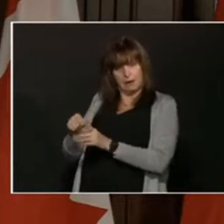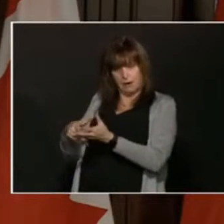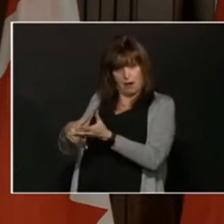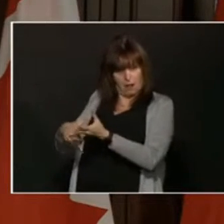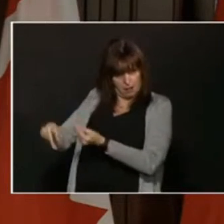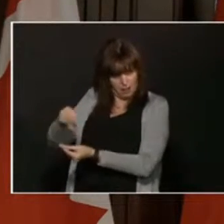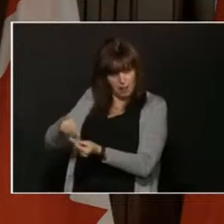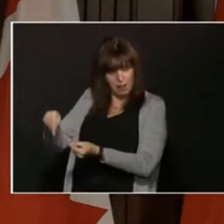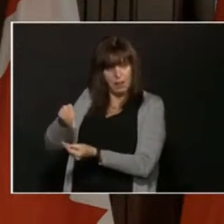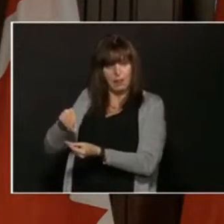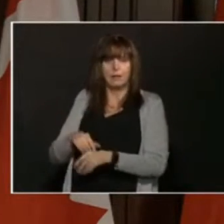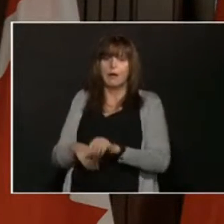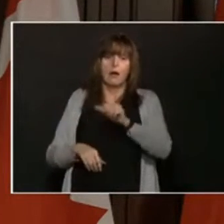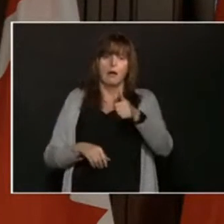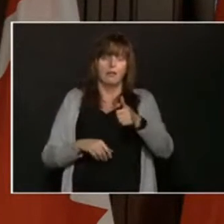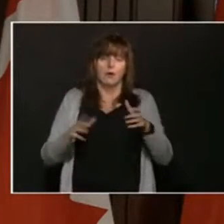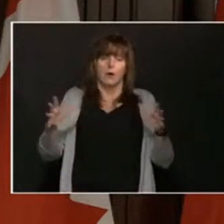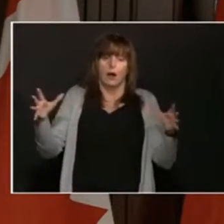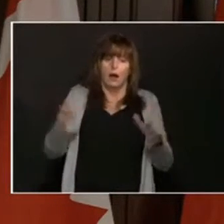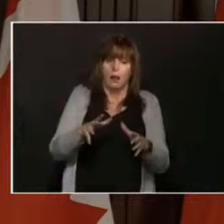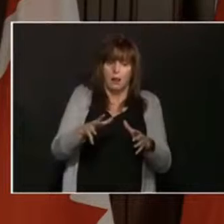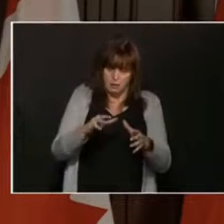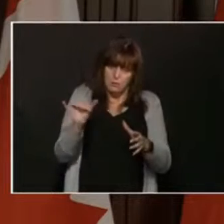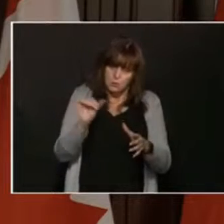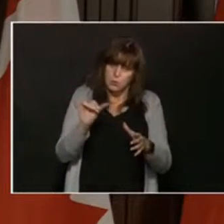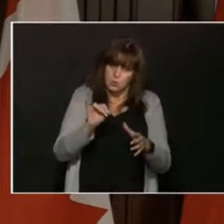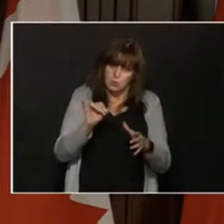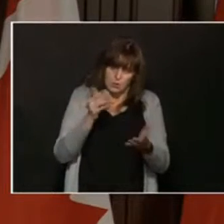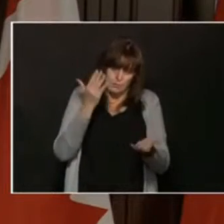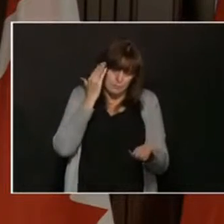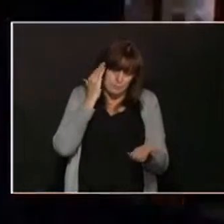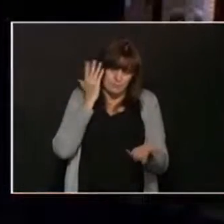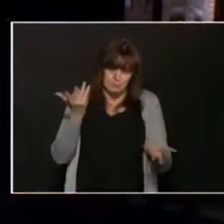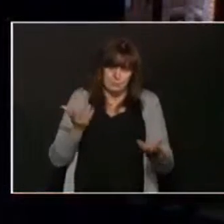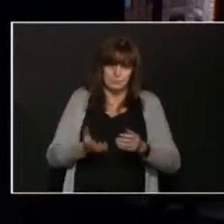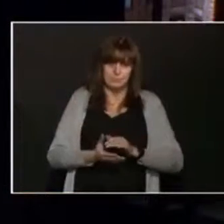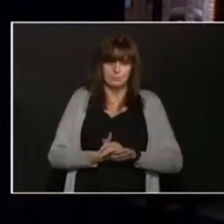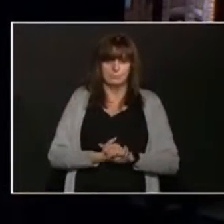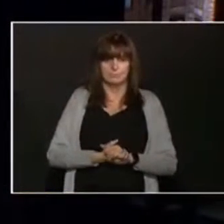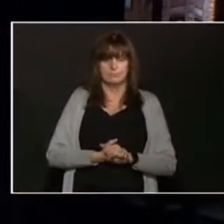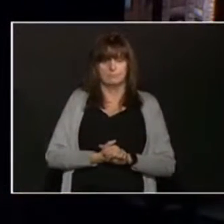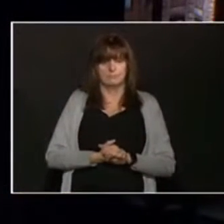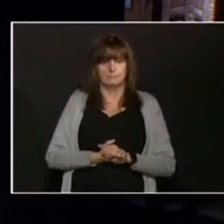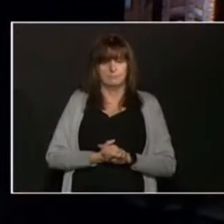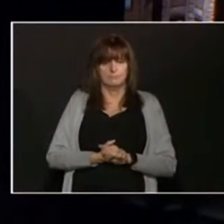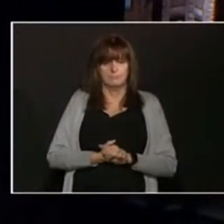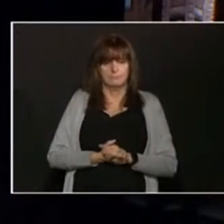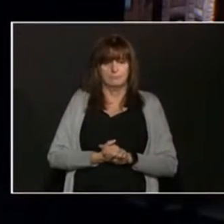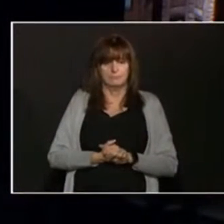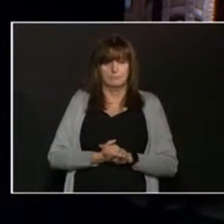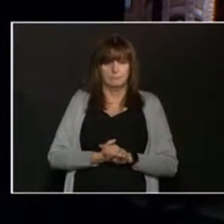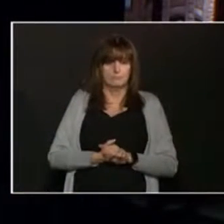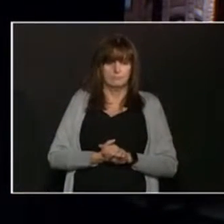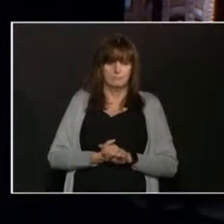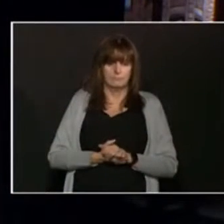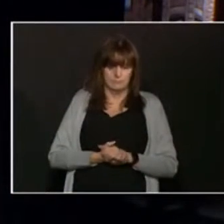people congregate. Next question. From John McGrath, TVO. Please go